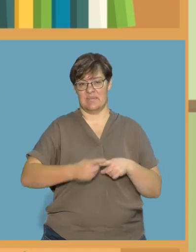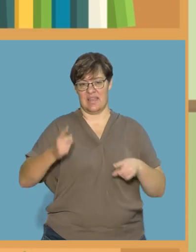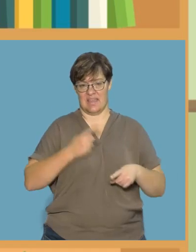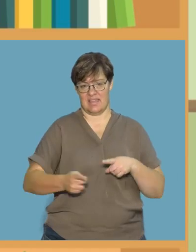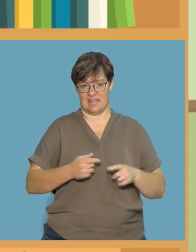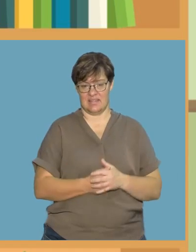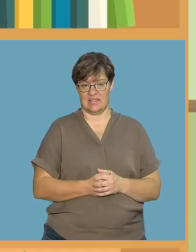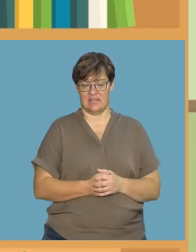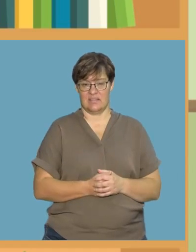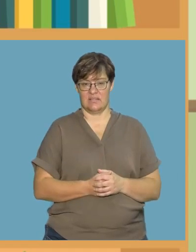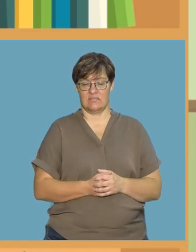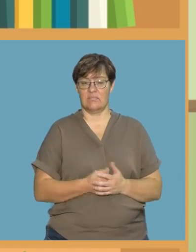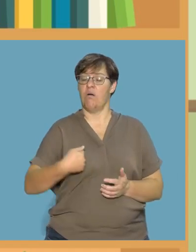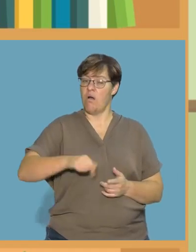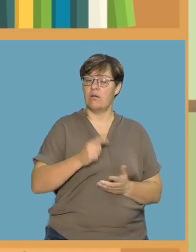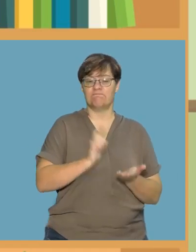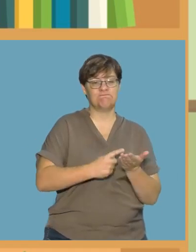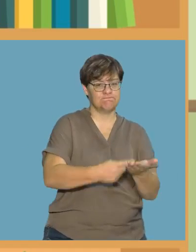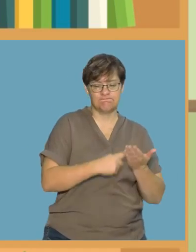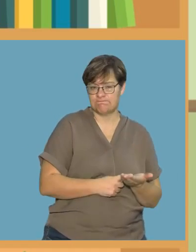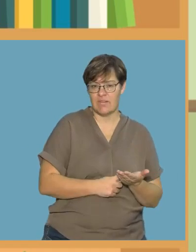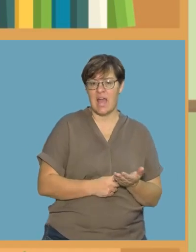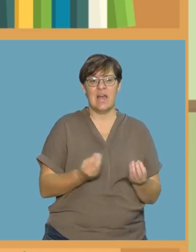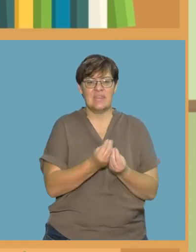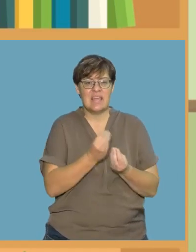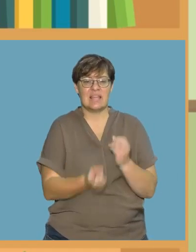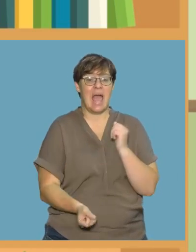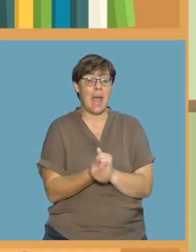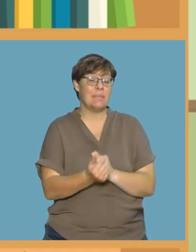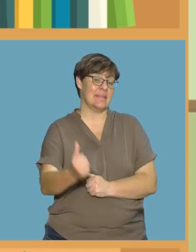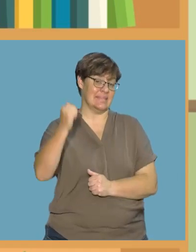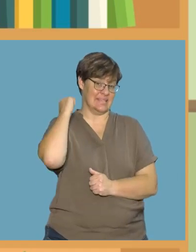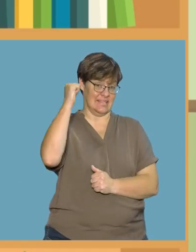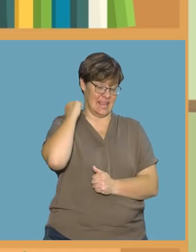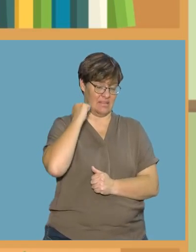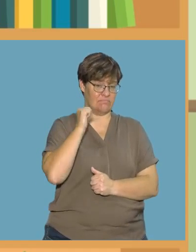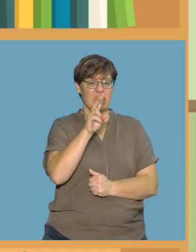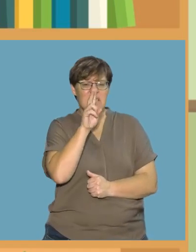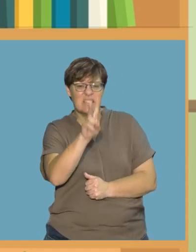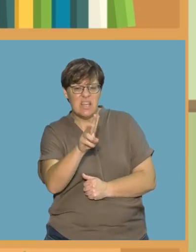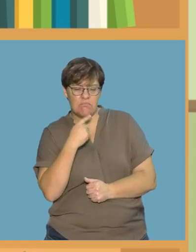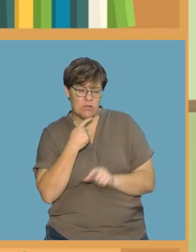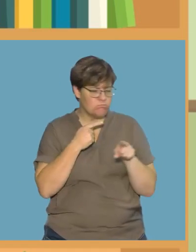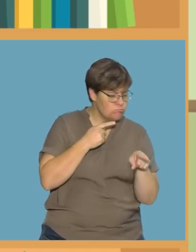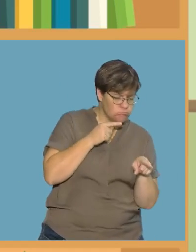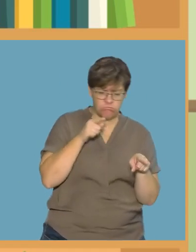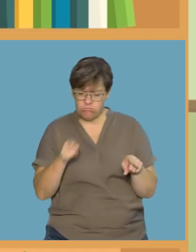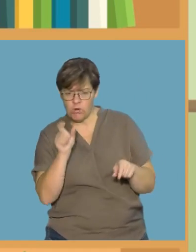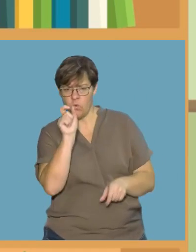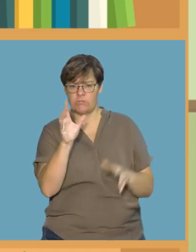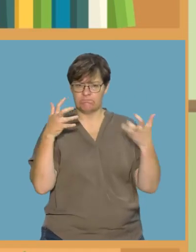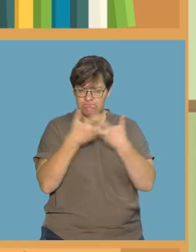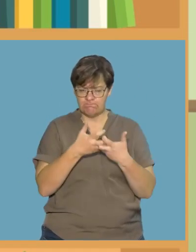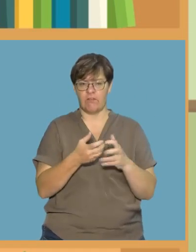We are going to talk about things that happened yesterday. Let's see if you can help me choose the correct word. Listen